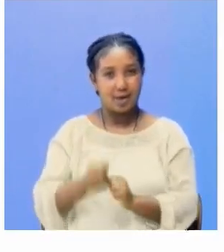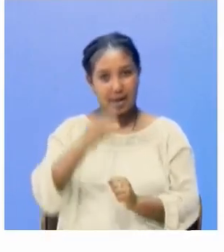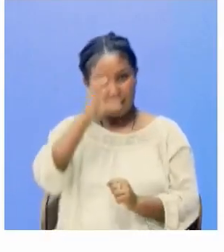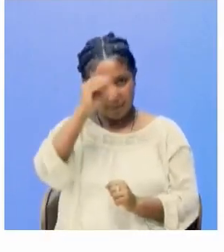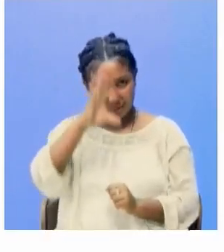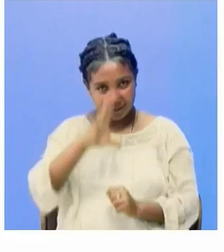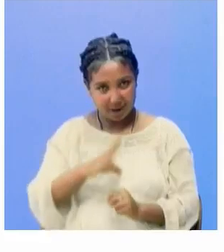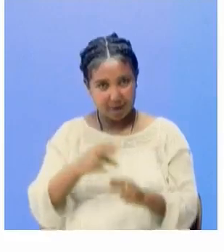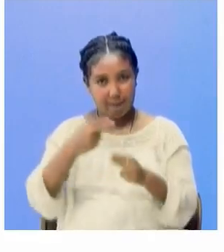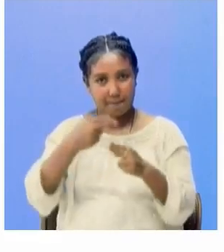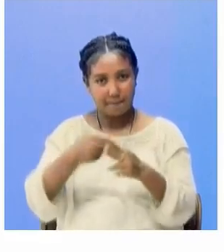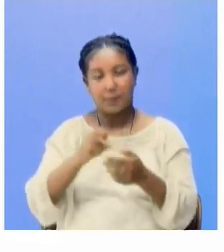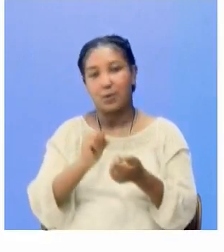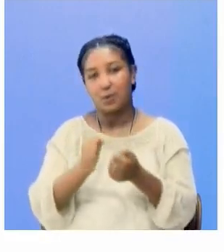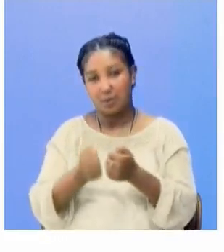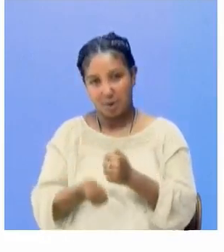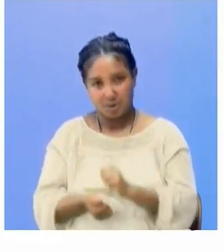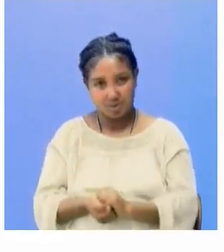Personal